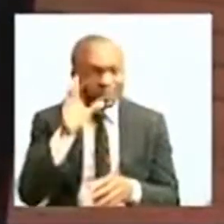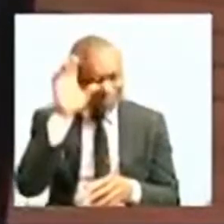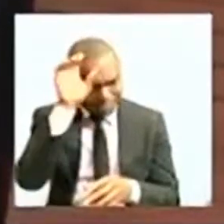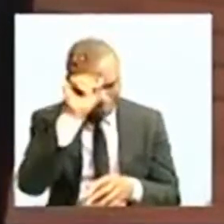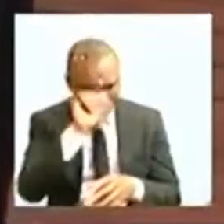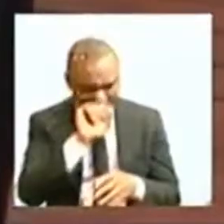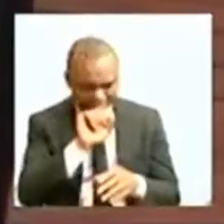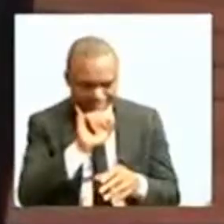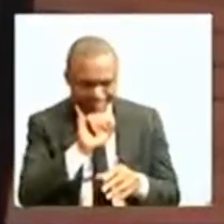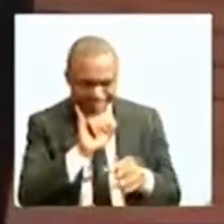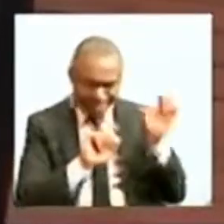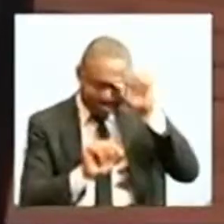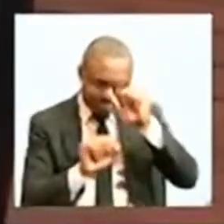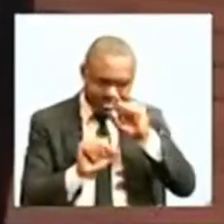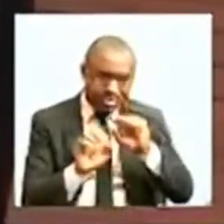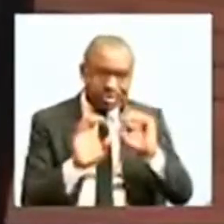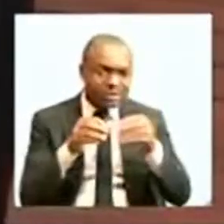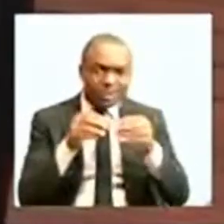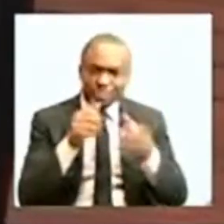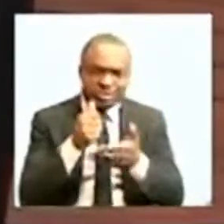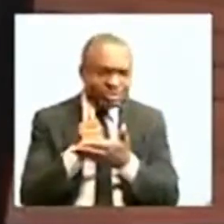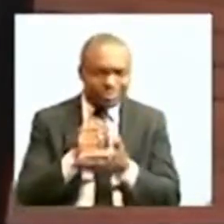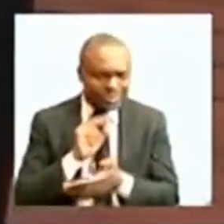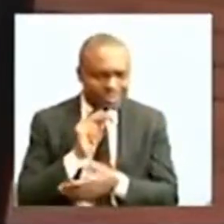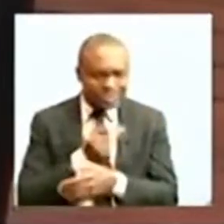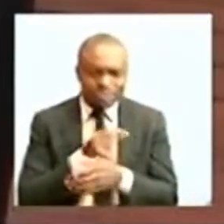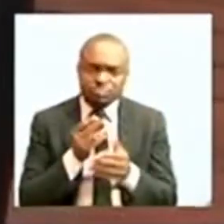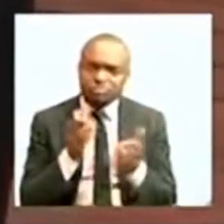are not even helping us at all.